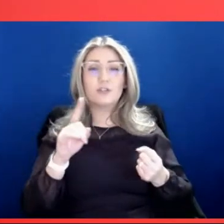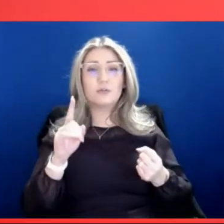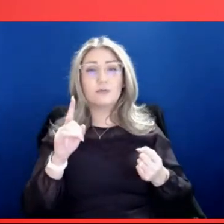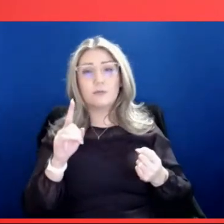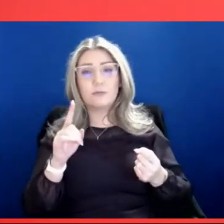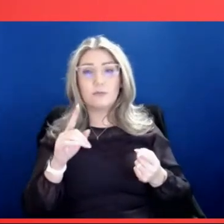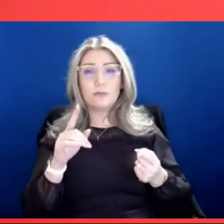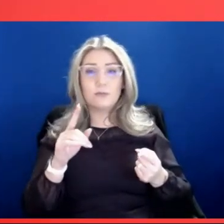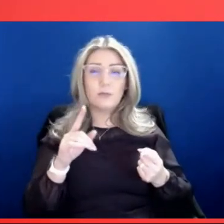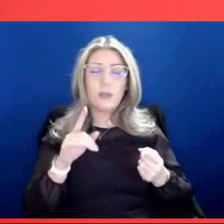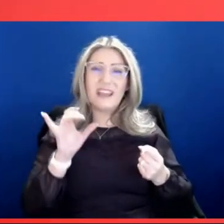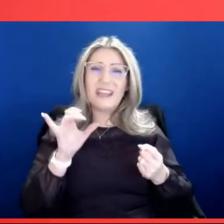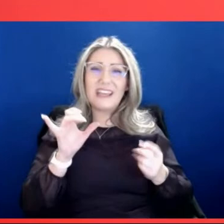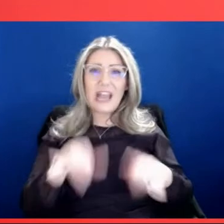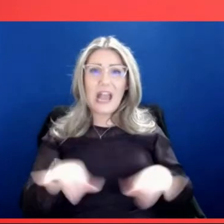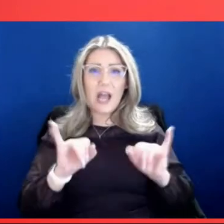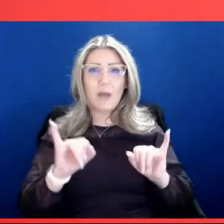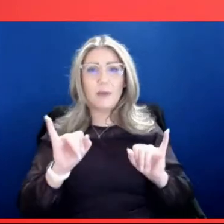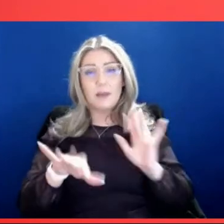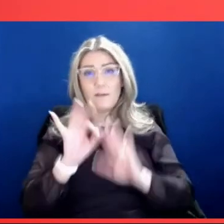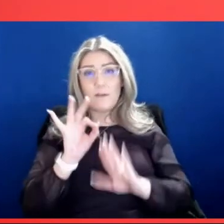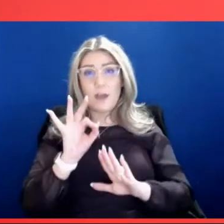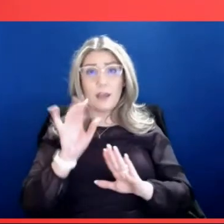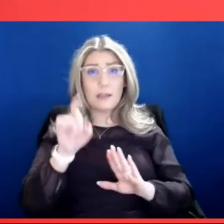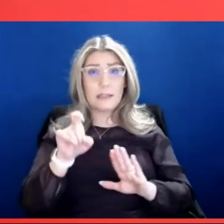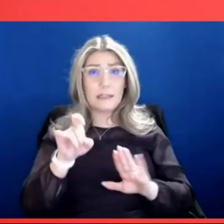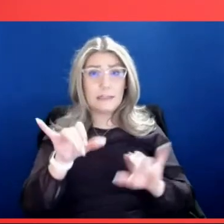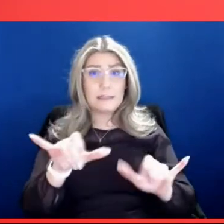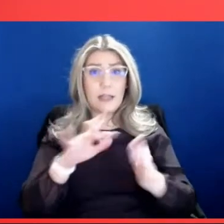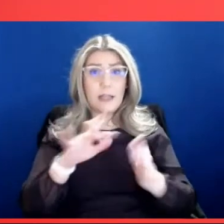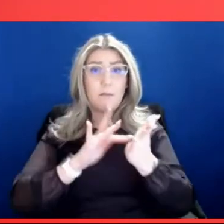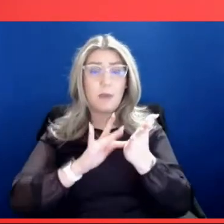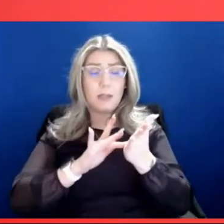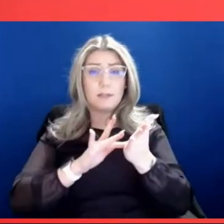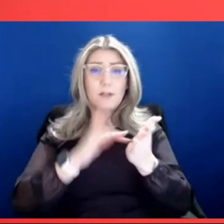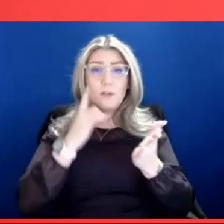very commonly we find that they need to stay on these medications